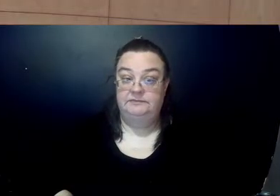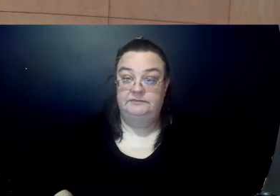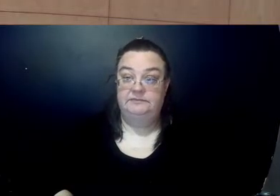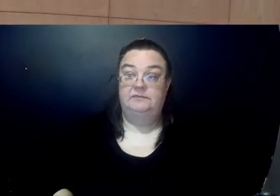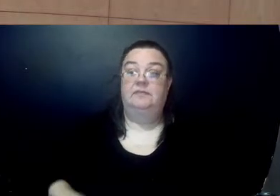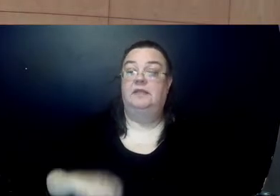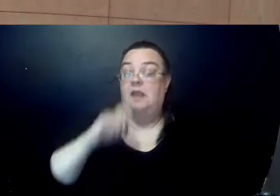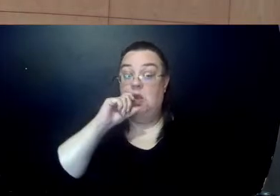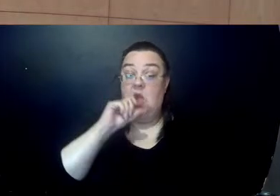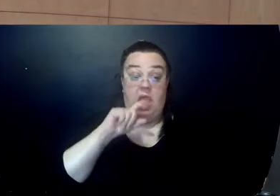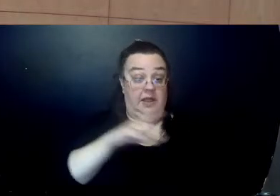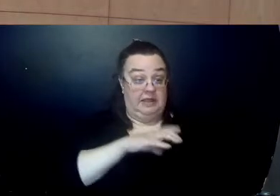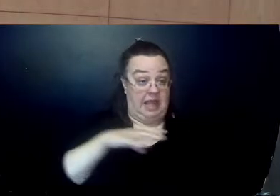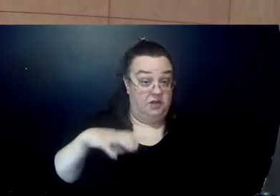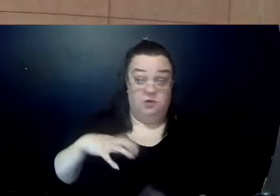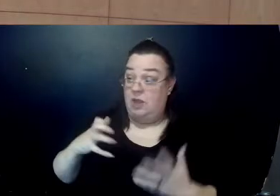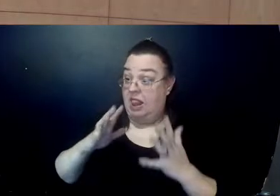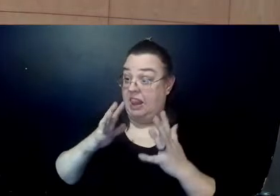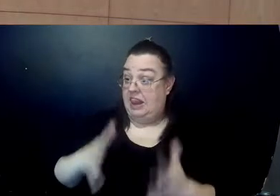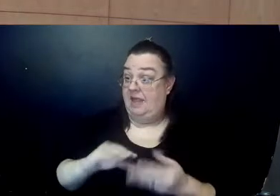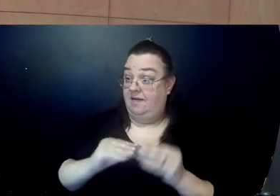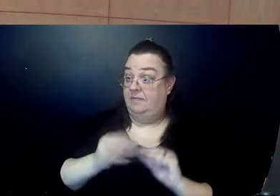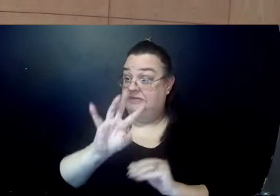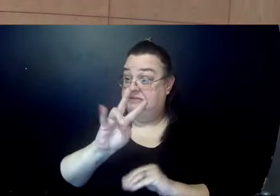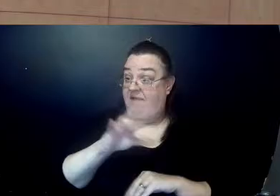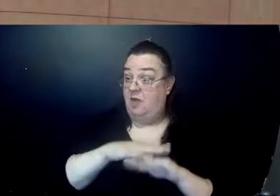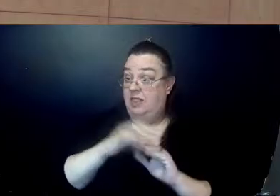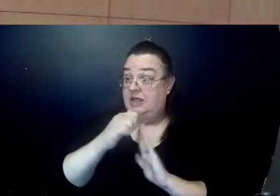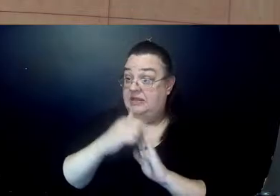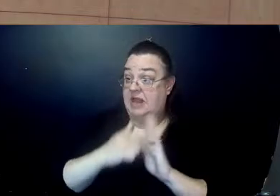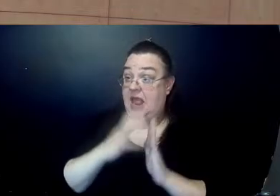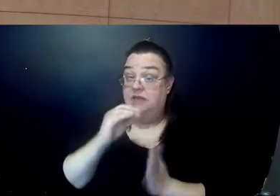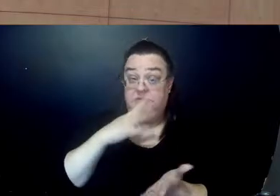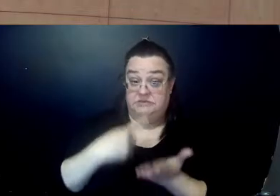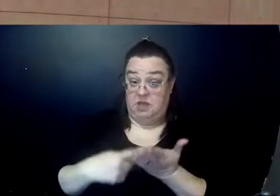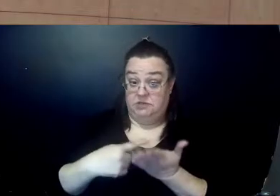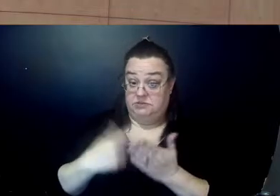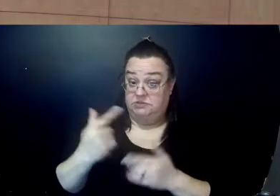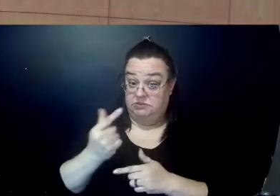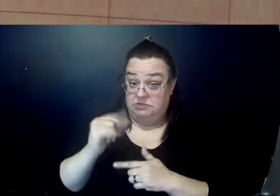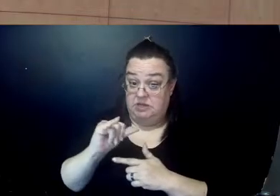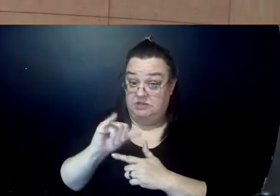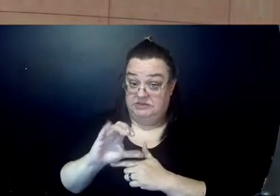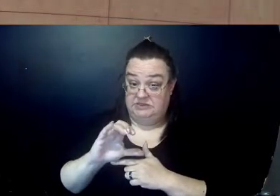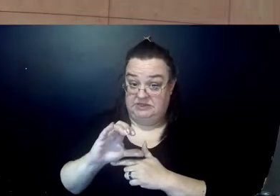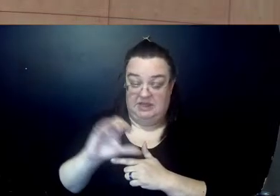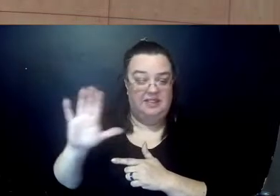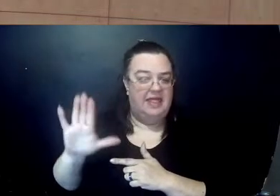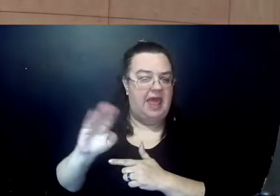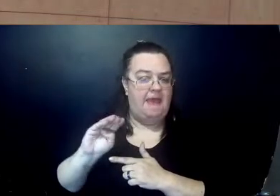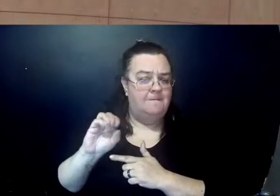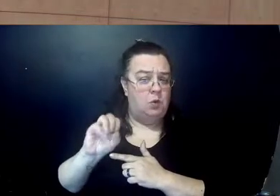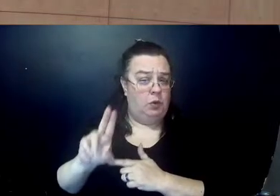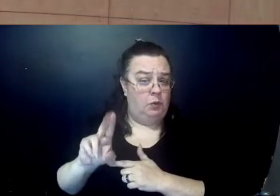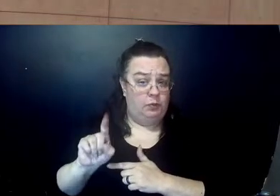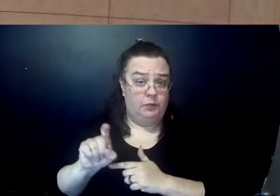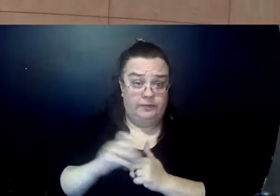will of the council to leave item 7 on the agenda and discuss the GIC MOU?